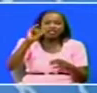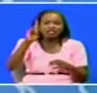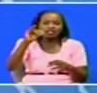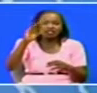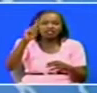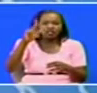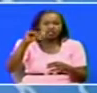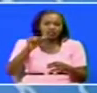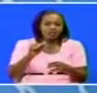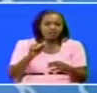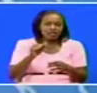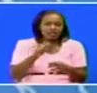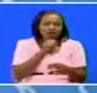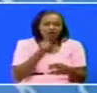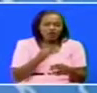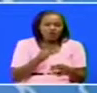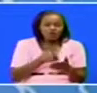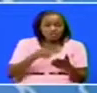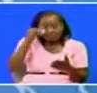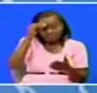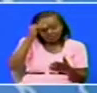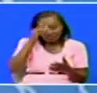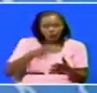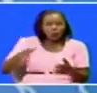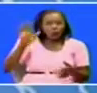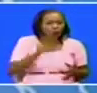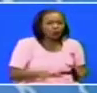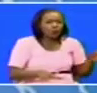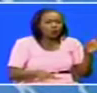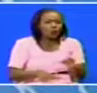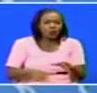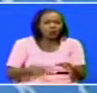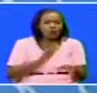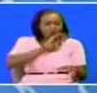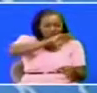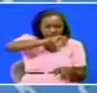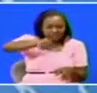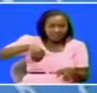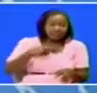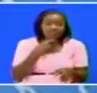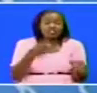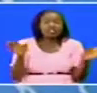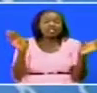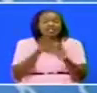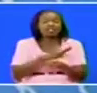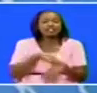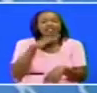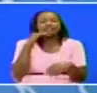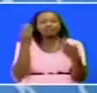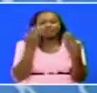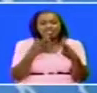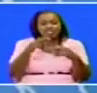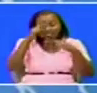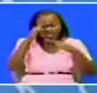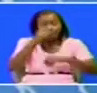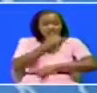17-year-old student died after being trampled by an elephant on Tuesday night. The Form 4 student at Mungetho Day Secondary School was